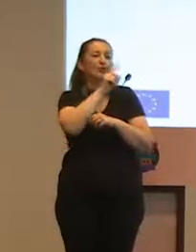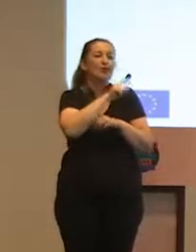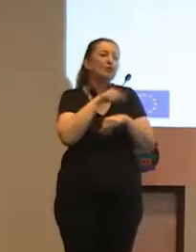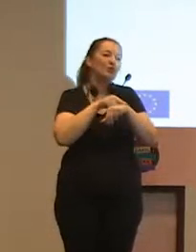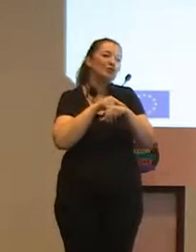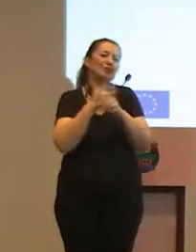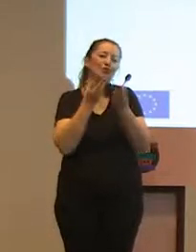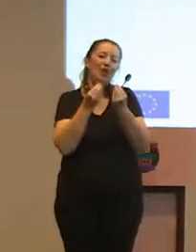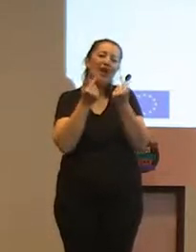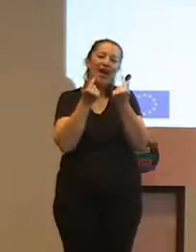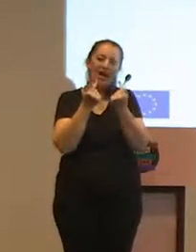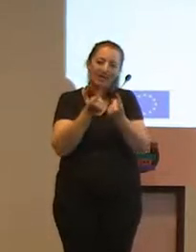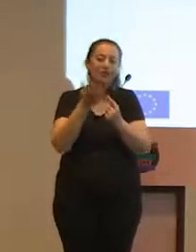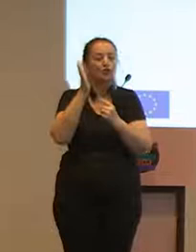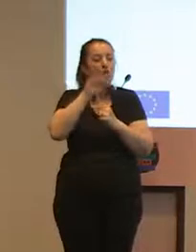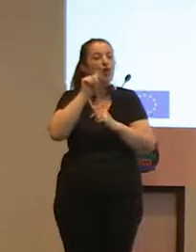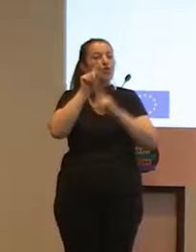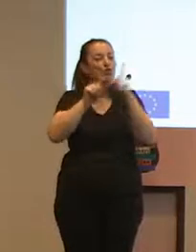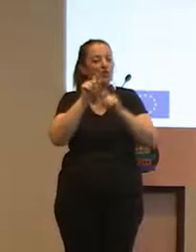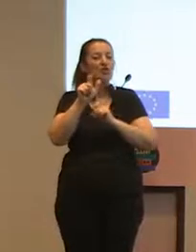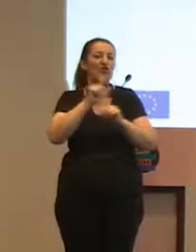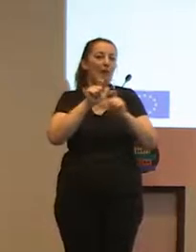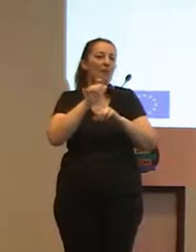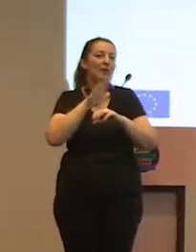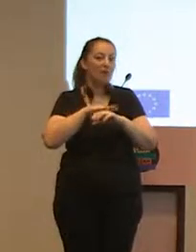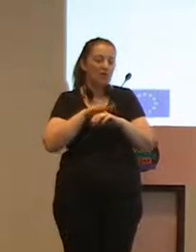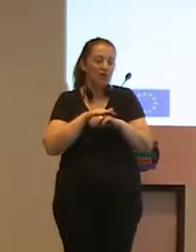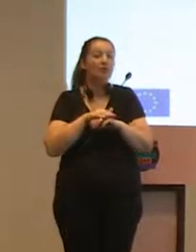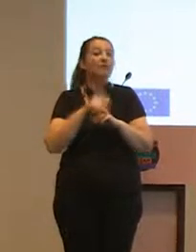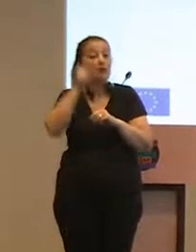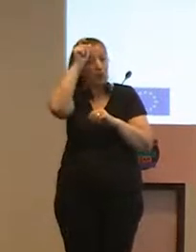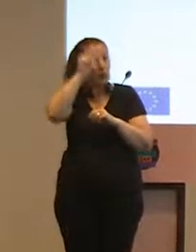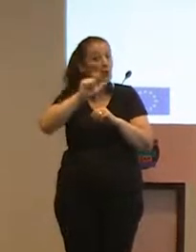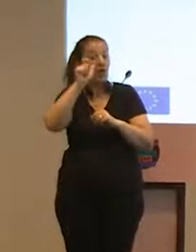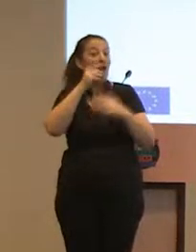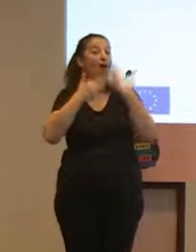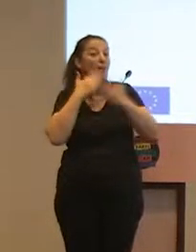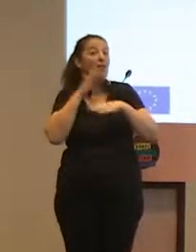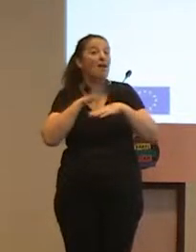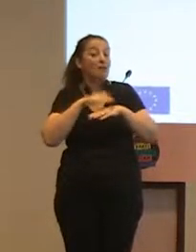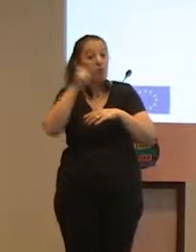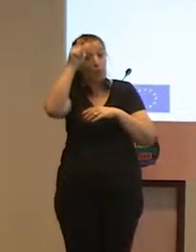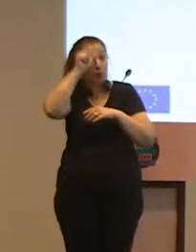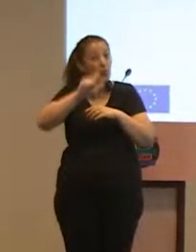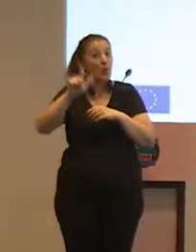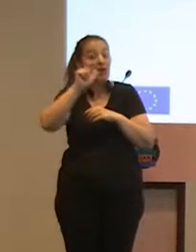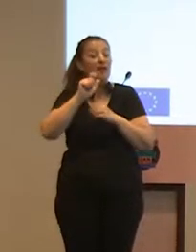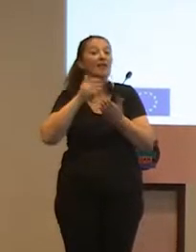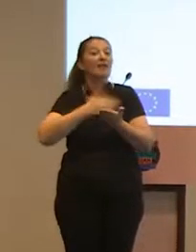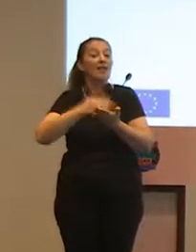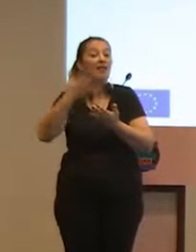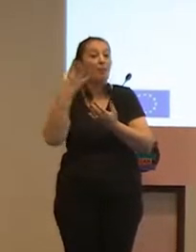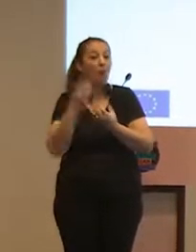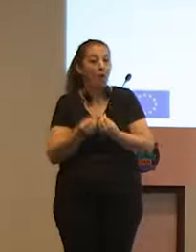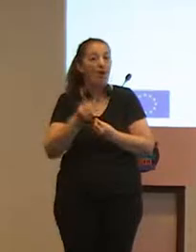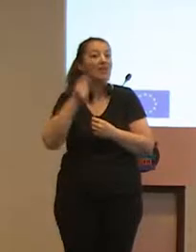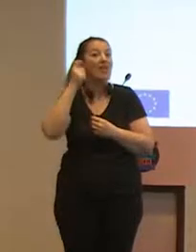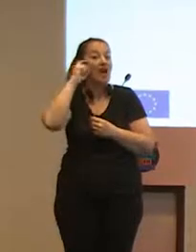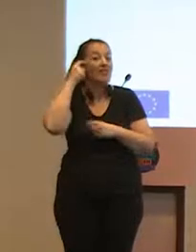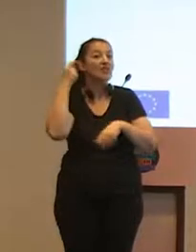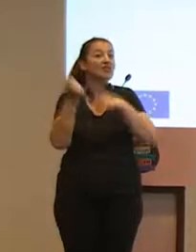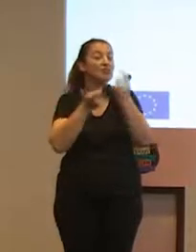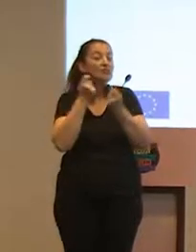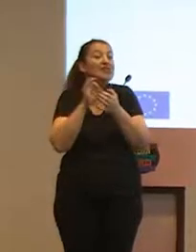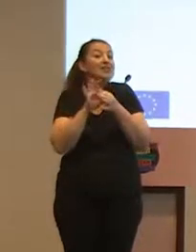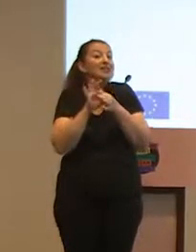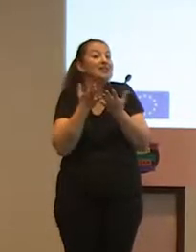but i wish they are done with the participation of all people one last question and then we will conclude